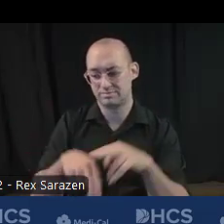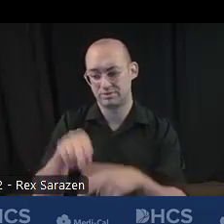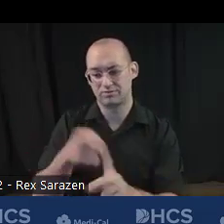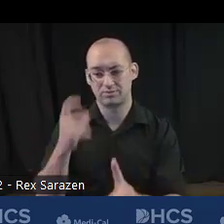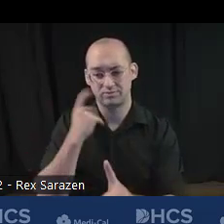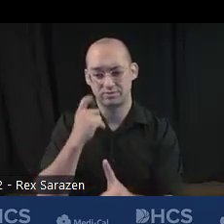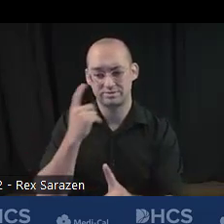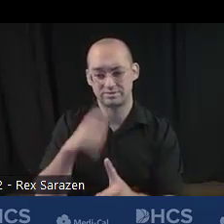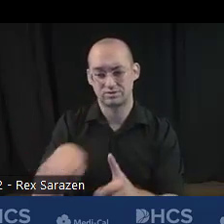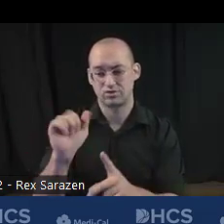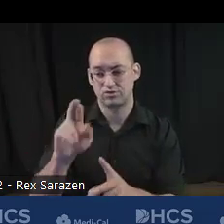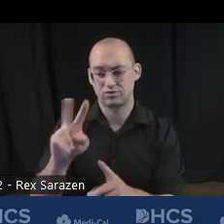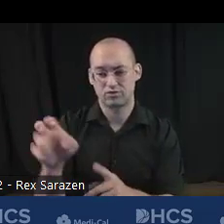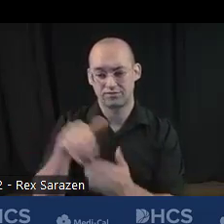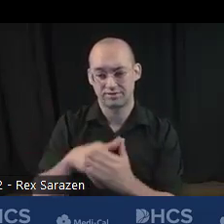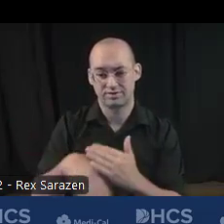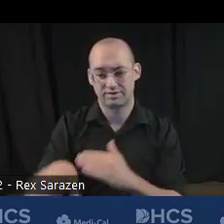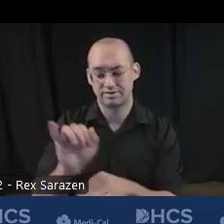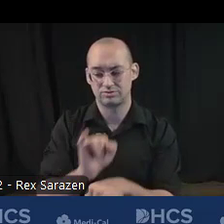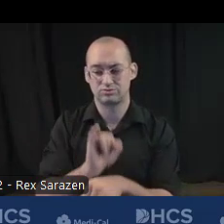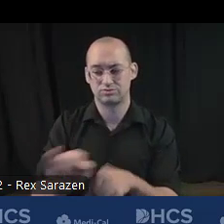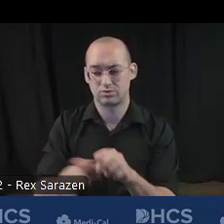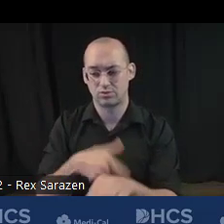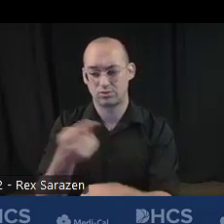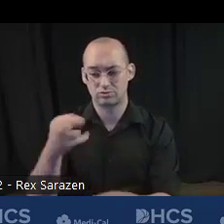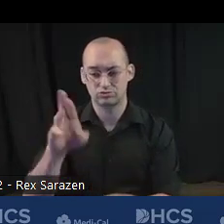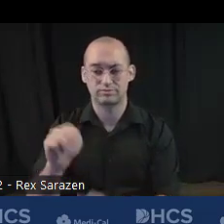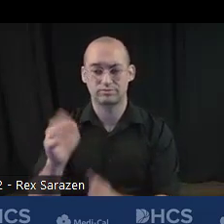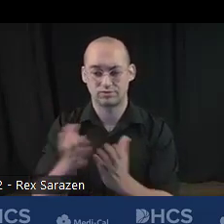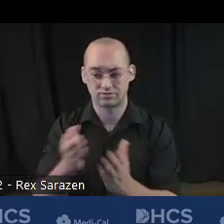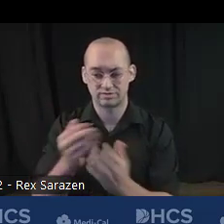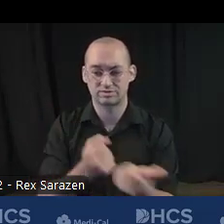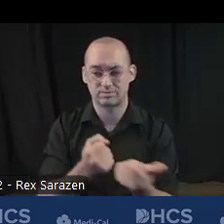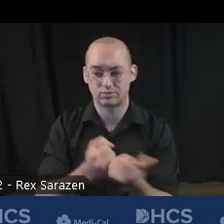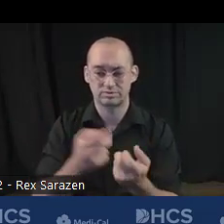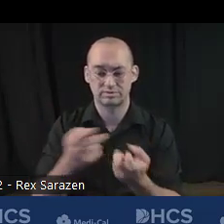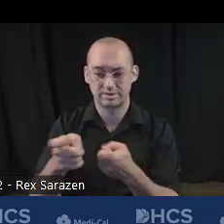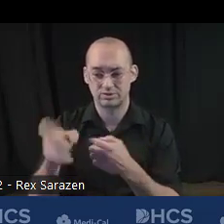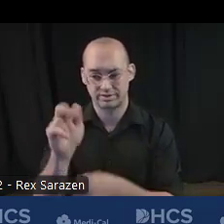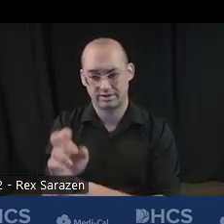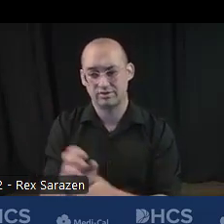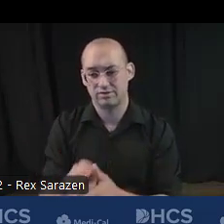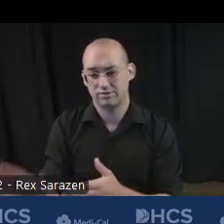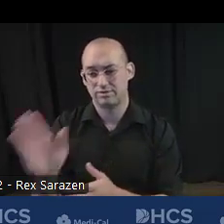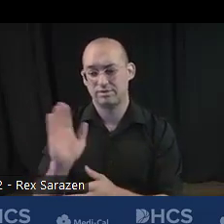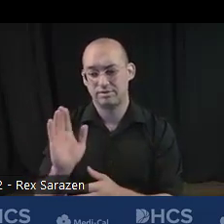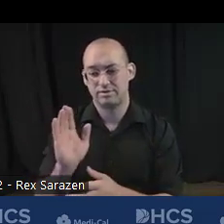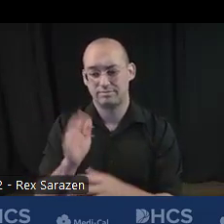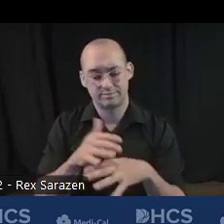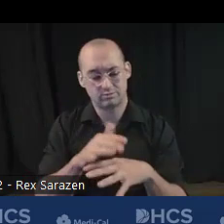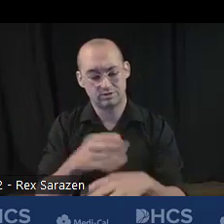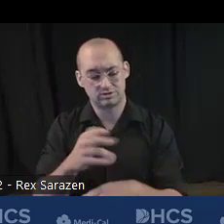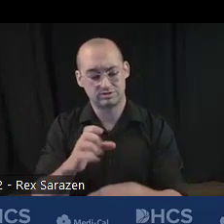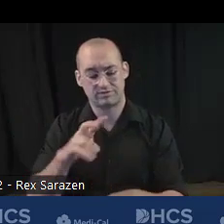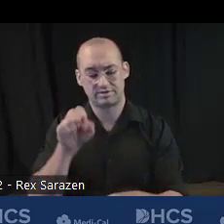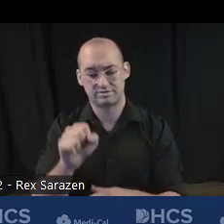carve-in of institutional long-term services and supports into managed care, integrating HCBS into